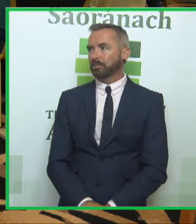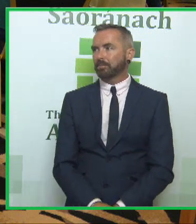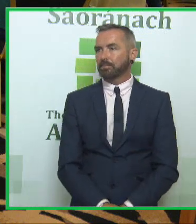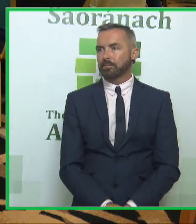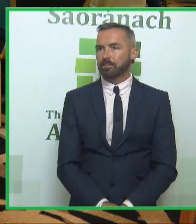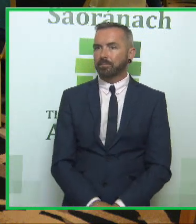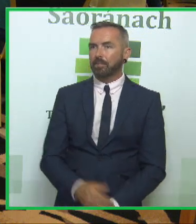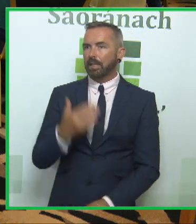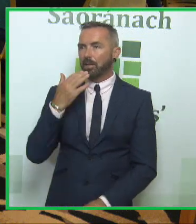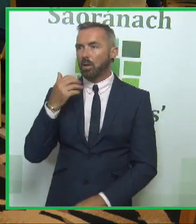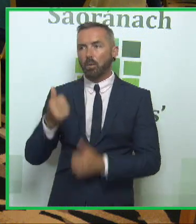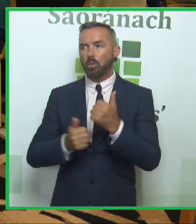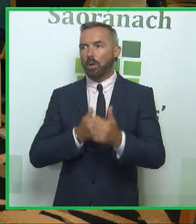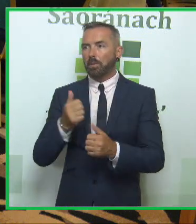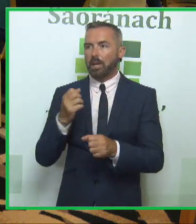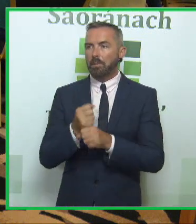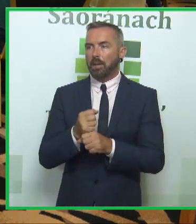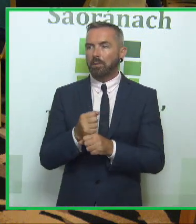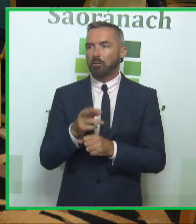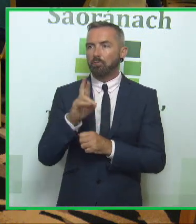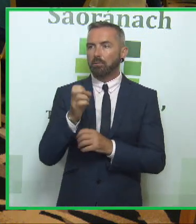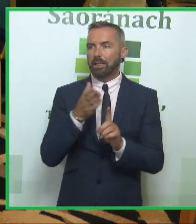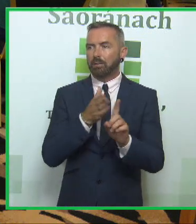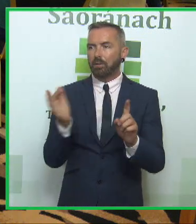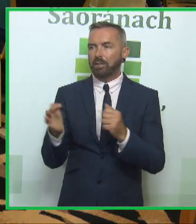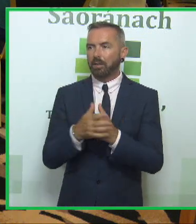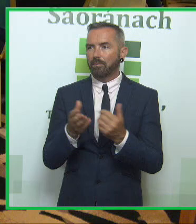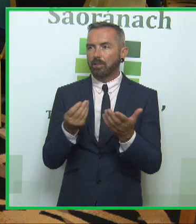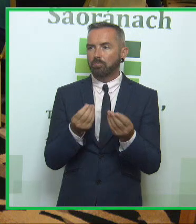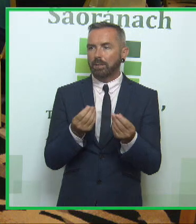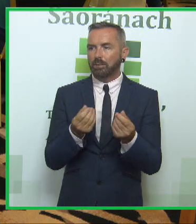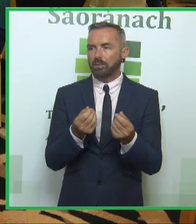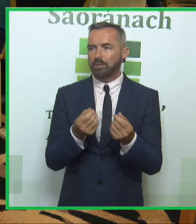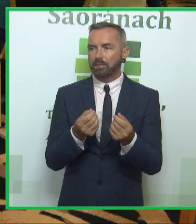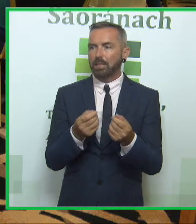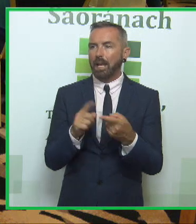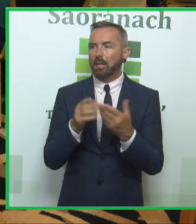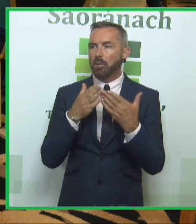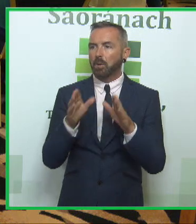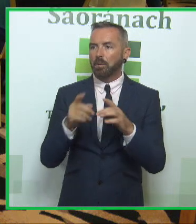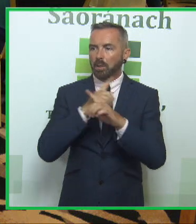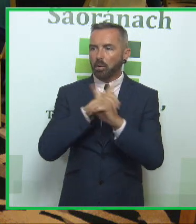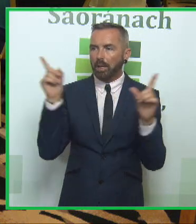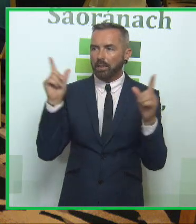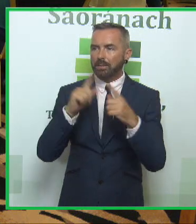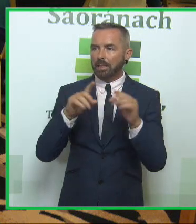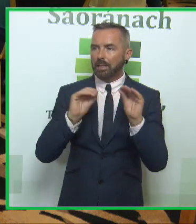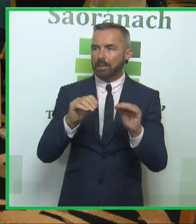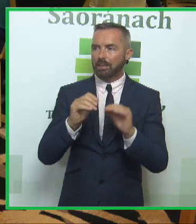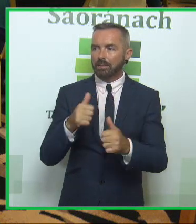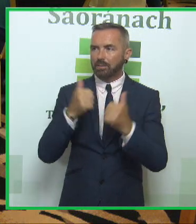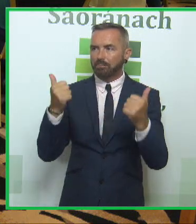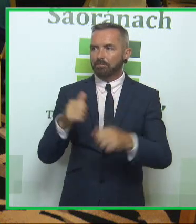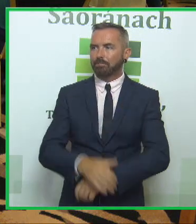around criminalisation and redirection of resources, I think, is what you came through as well, and the public awareness and public education, very strong